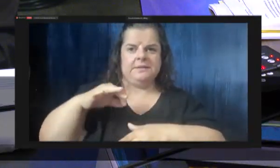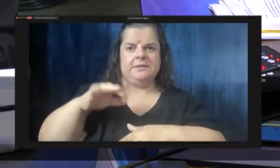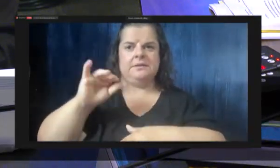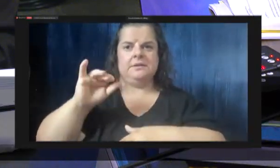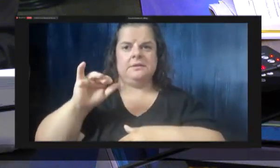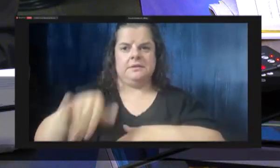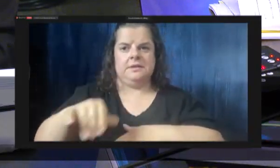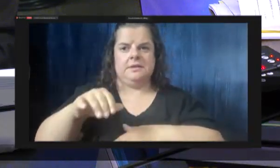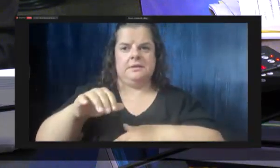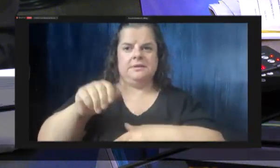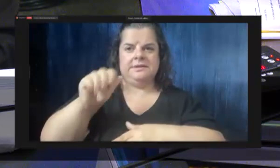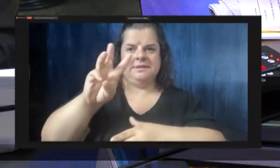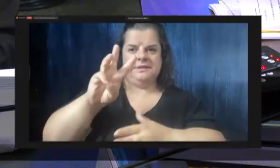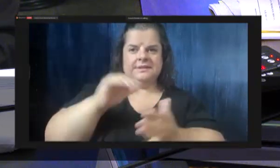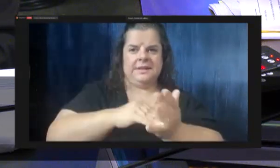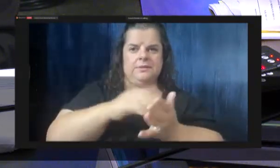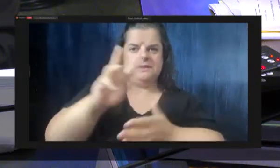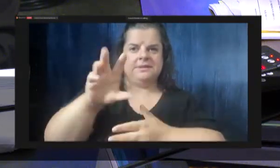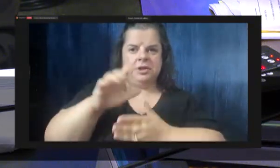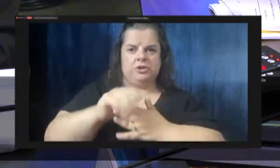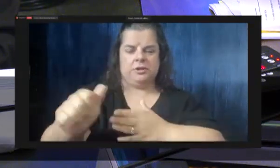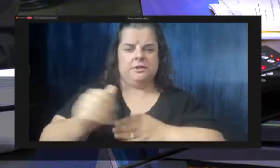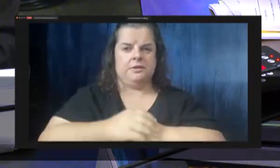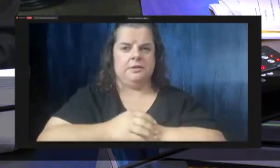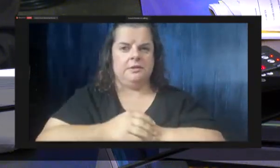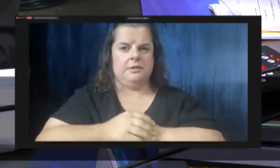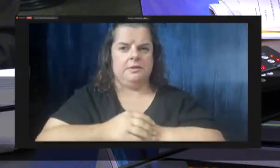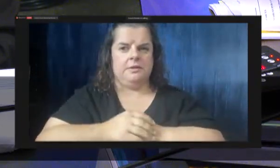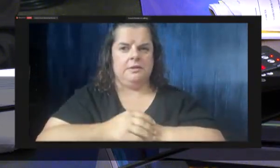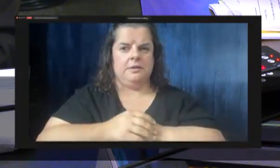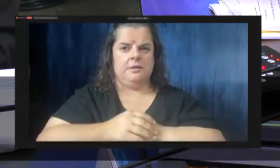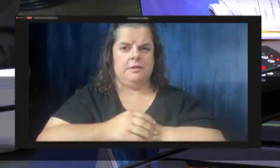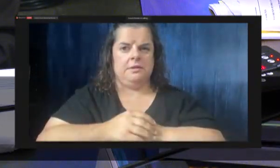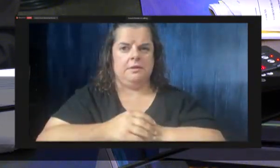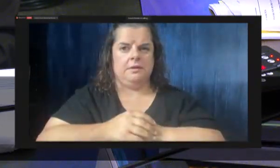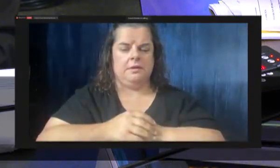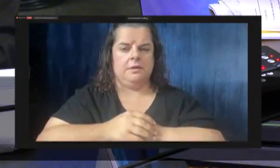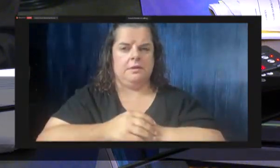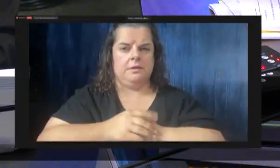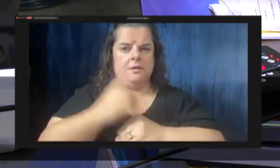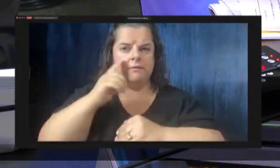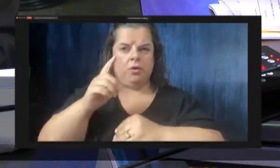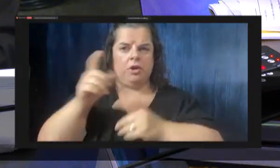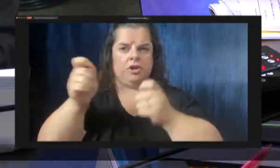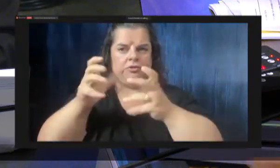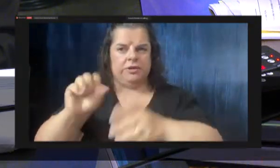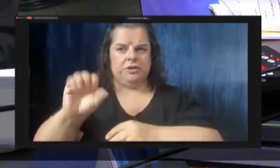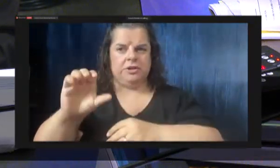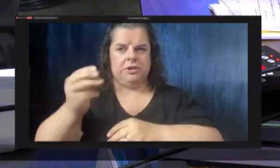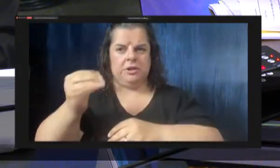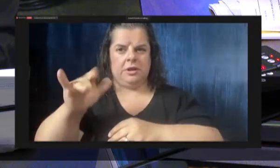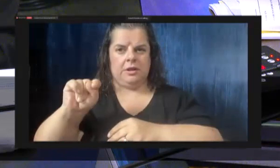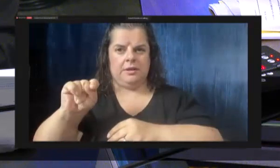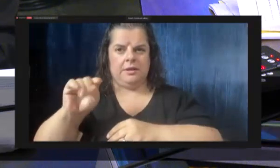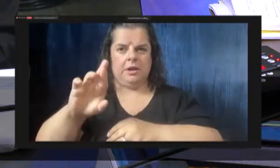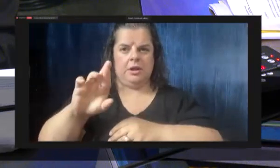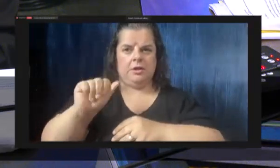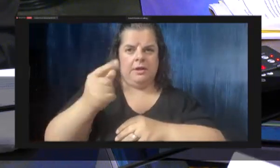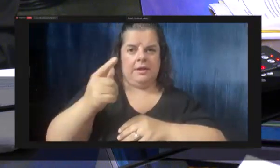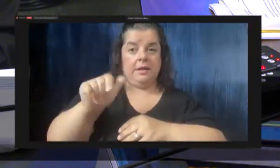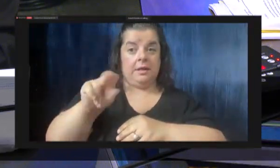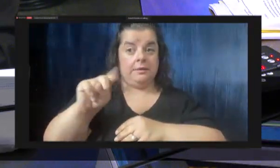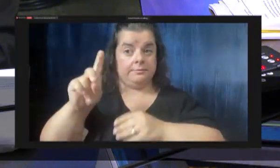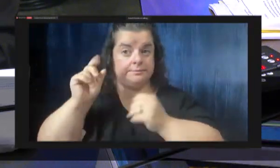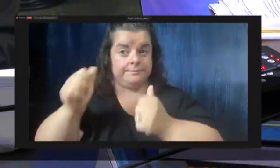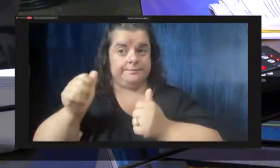at $6,600, and that's for, I believe, Director Schmidt as well as Chief Ragland. Oh, that's great. To go through